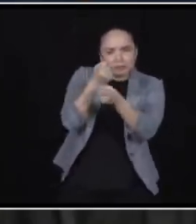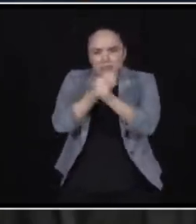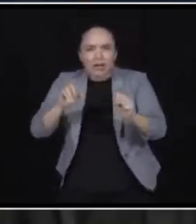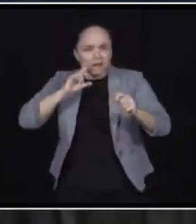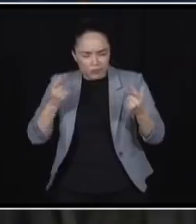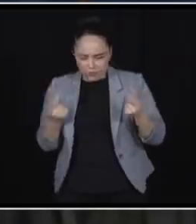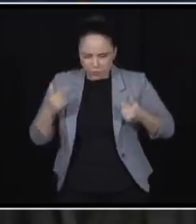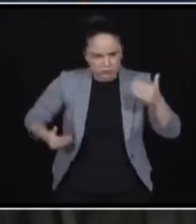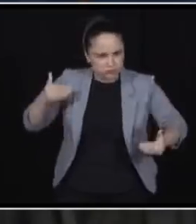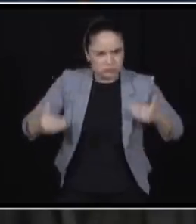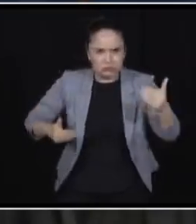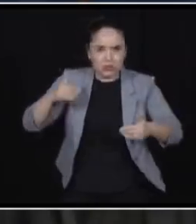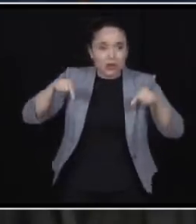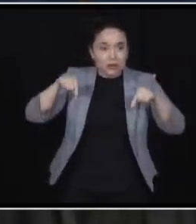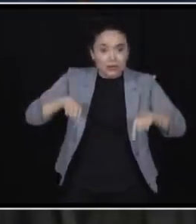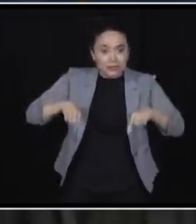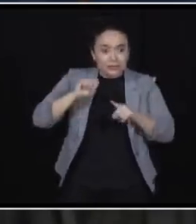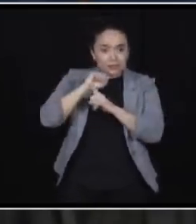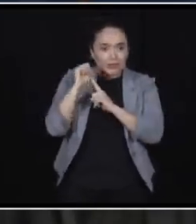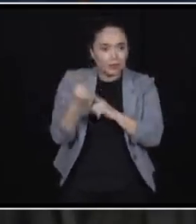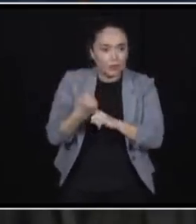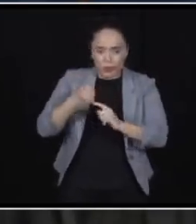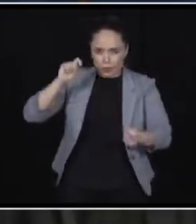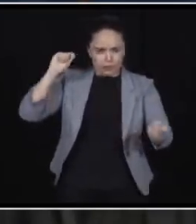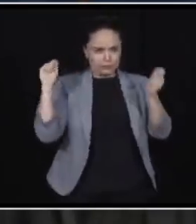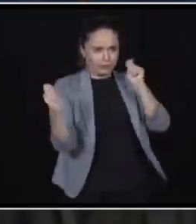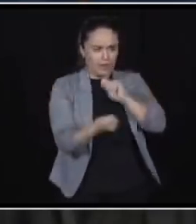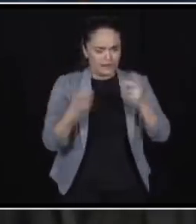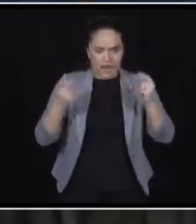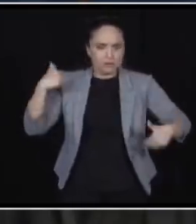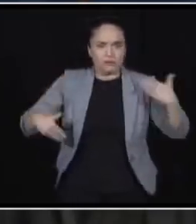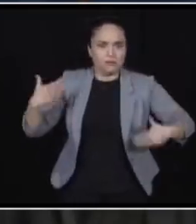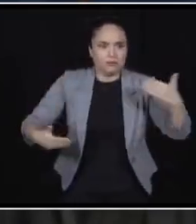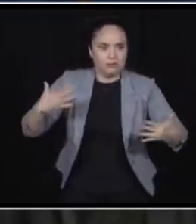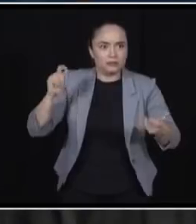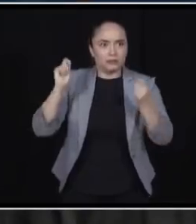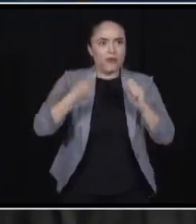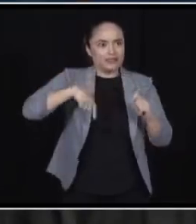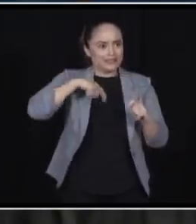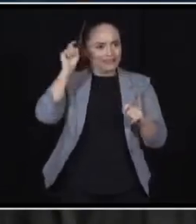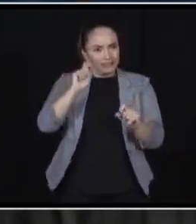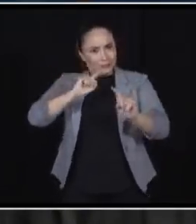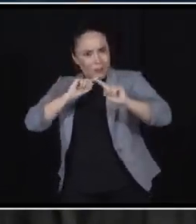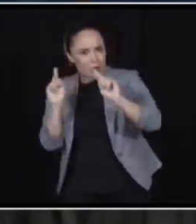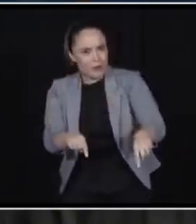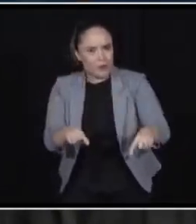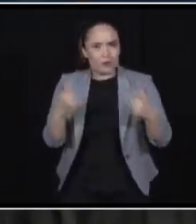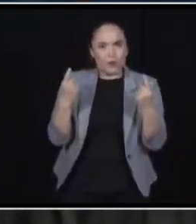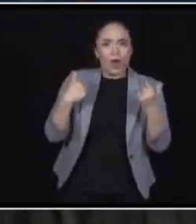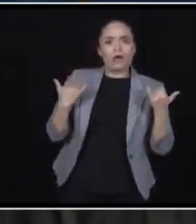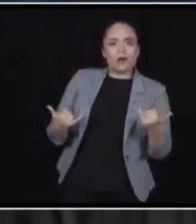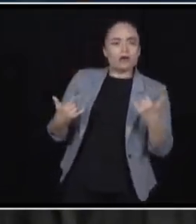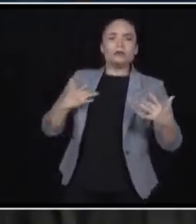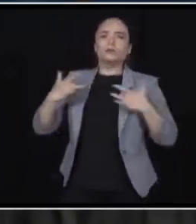is changing quickly, and we need to respond. Right now, I'm extremely concerned about the new